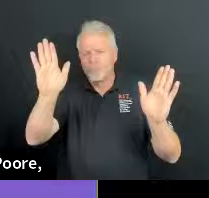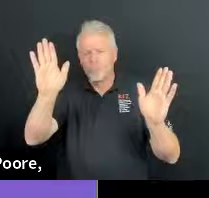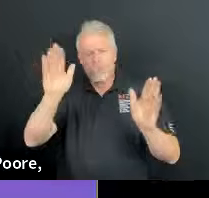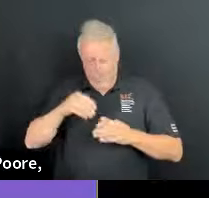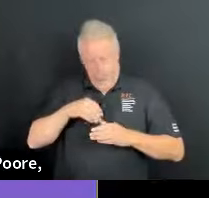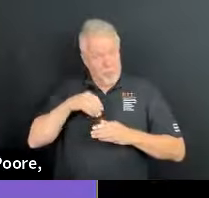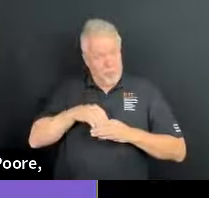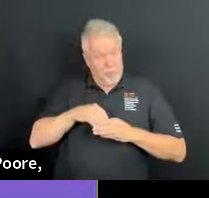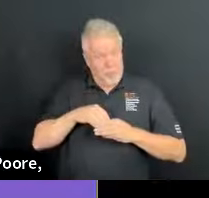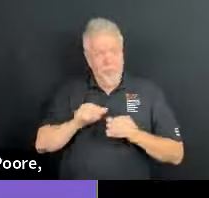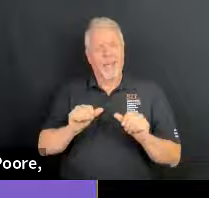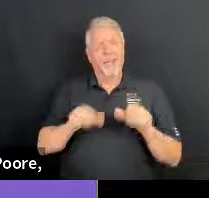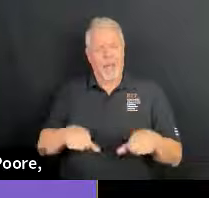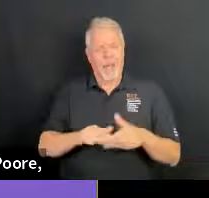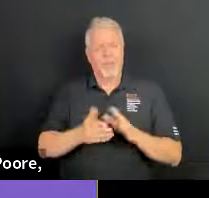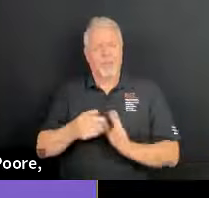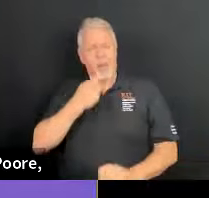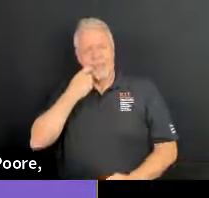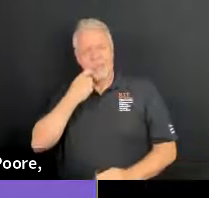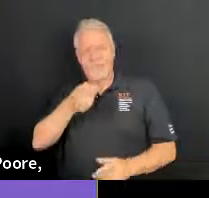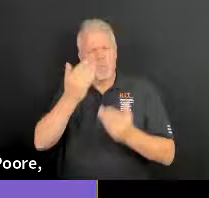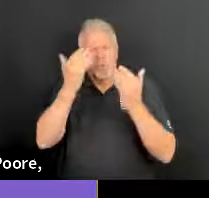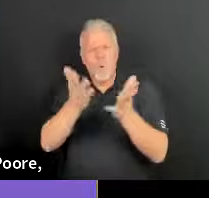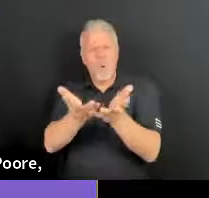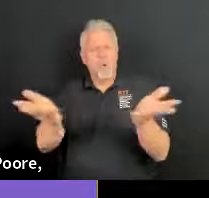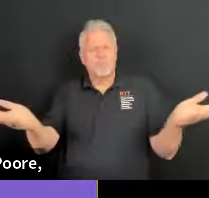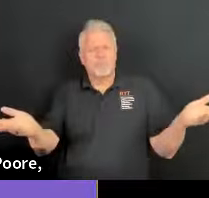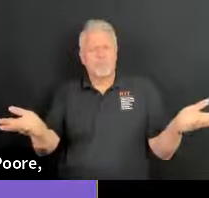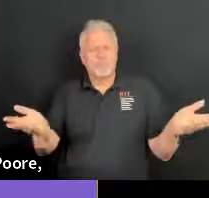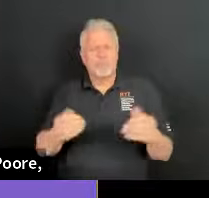what percentage, we don't know, but within